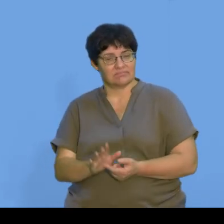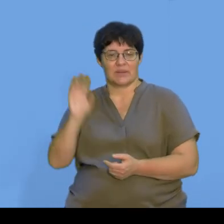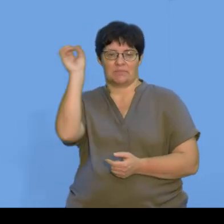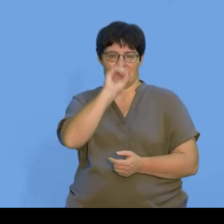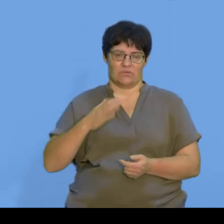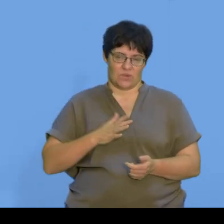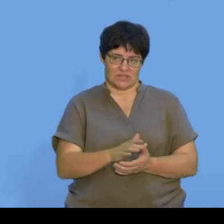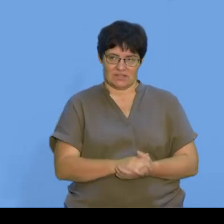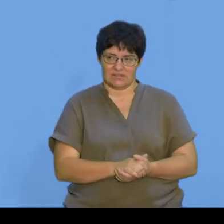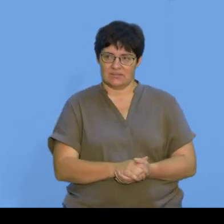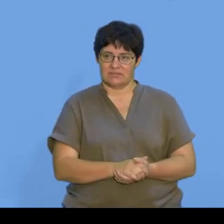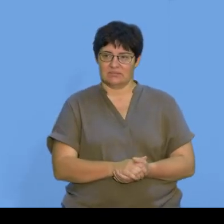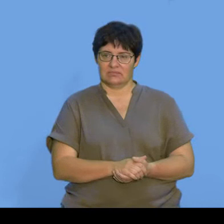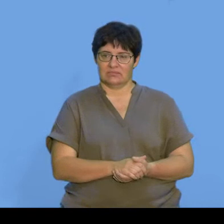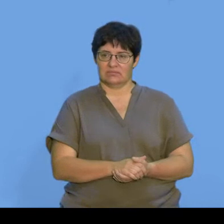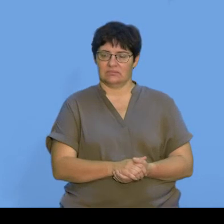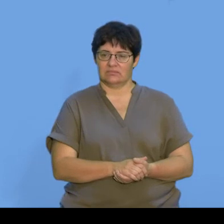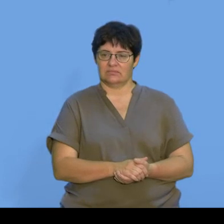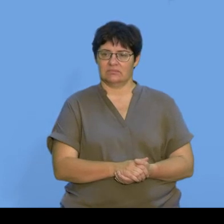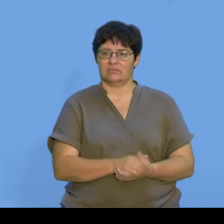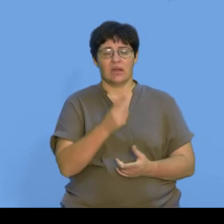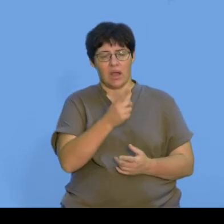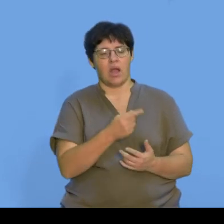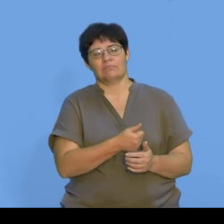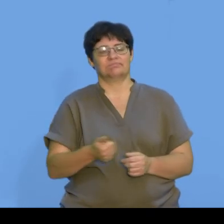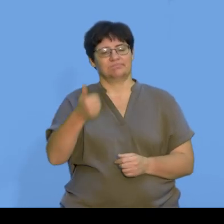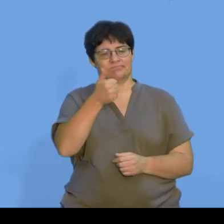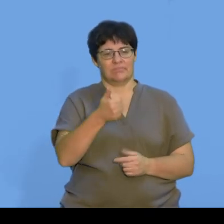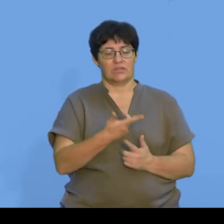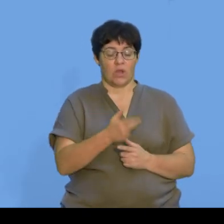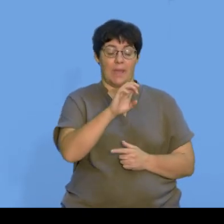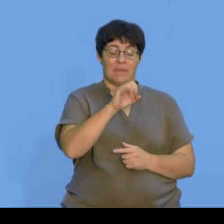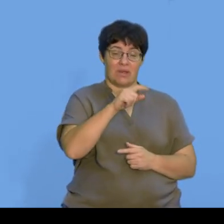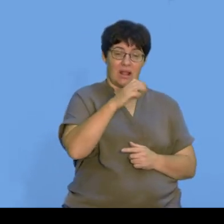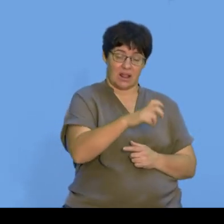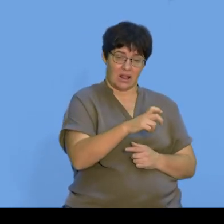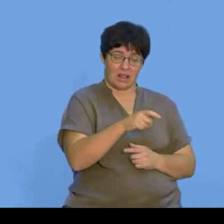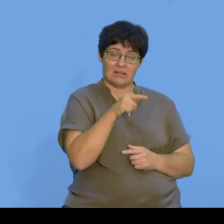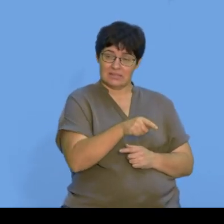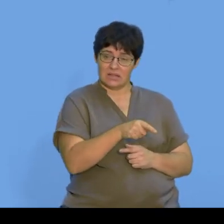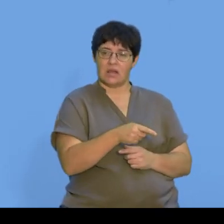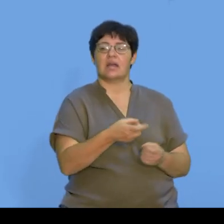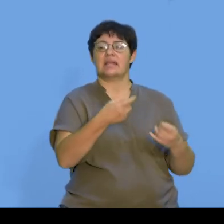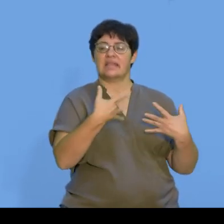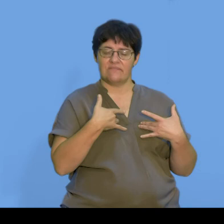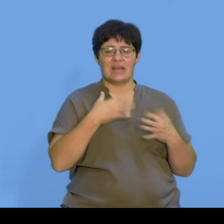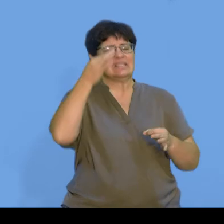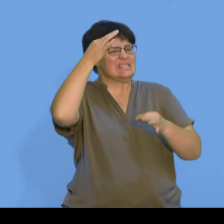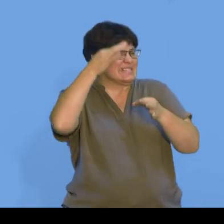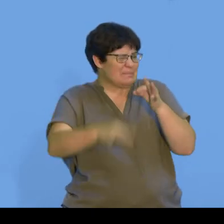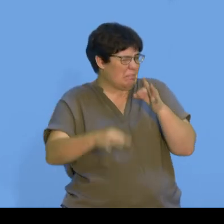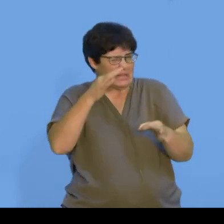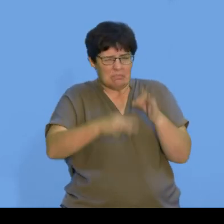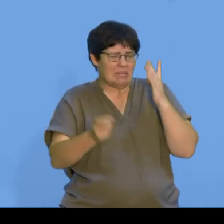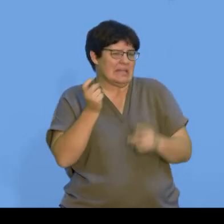express this as a percentage, right? So those are the main ideas. And then the empirical formula, okay,